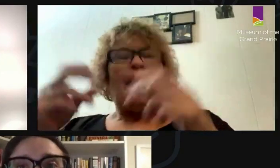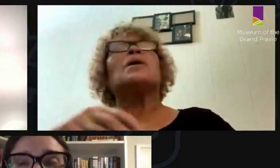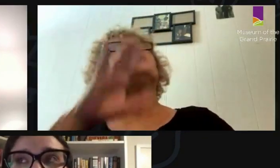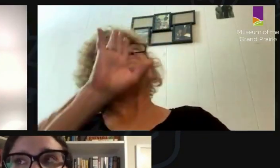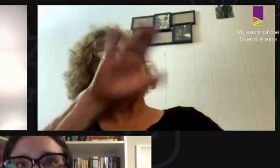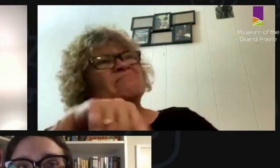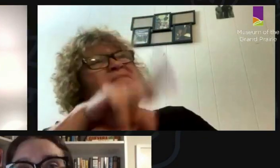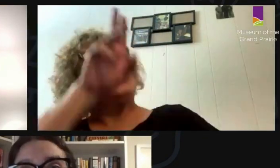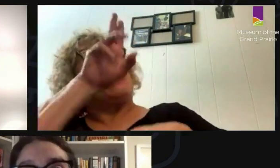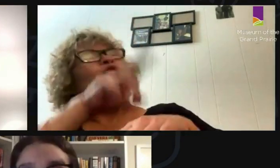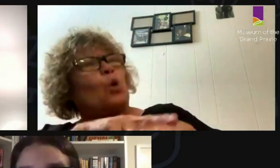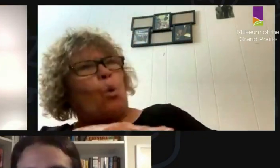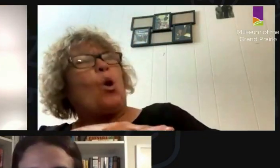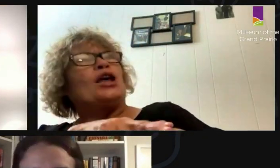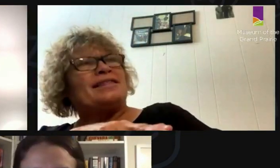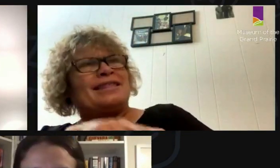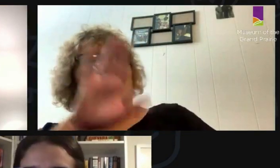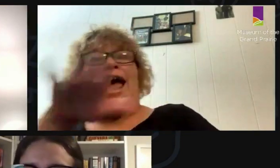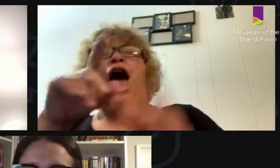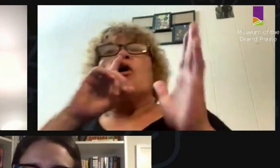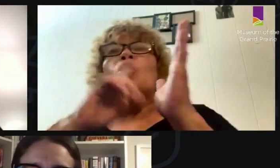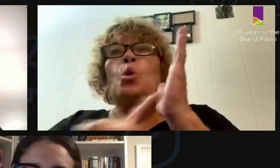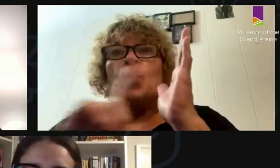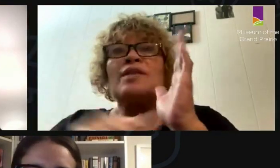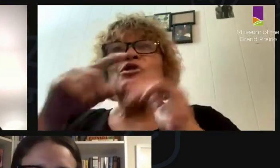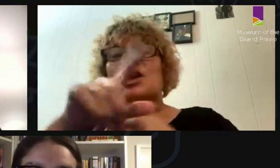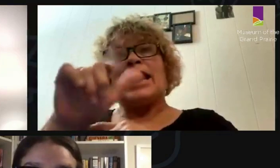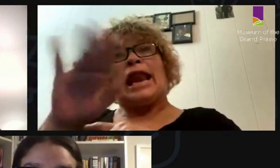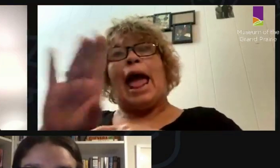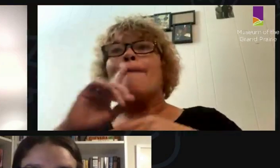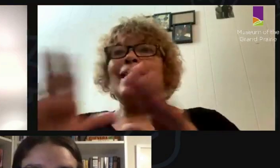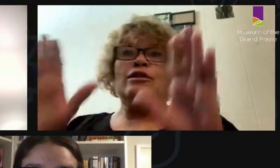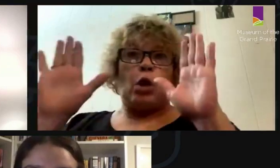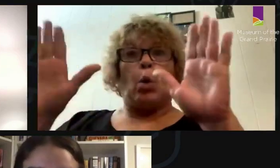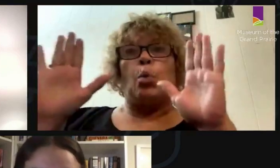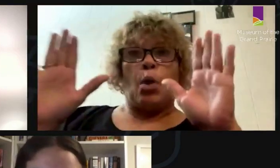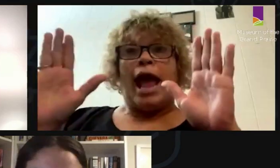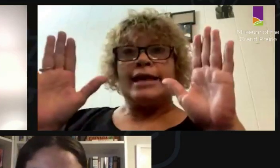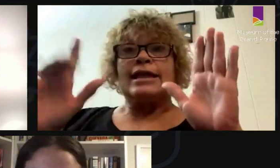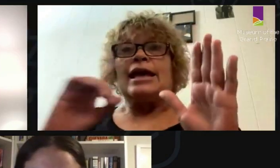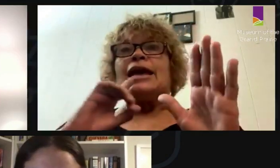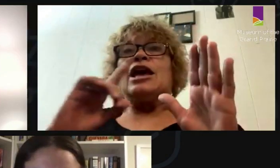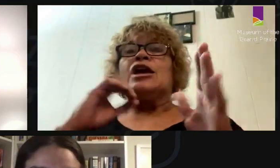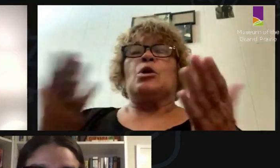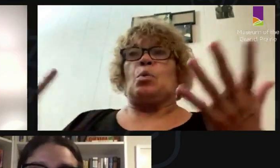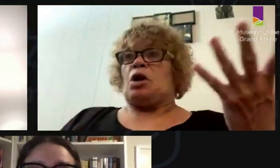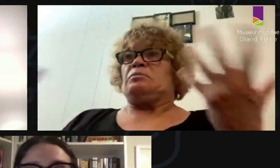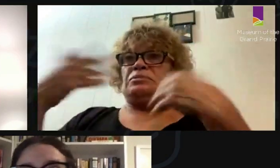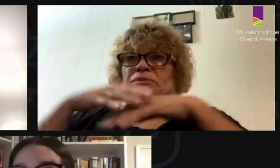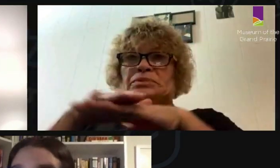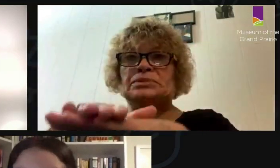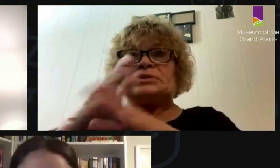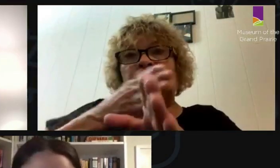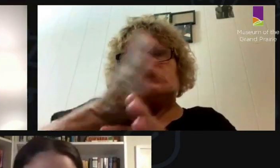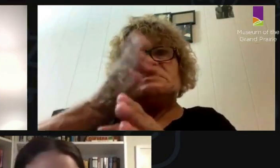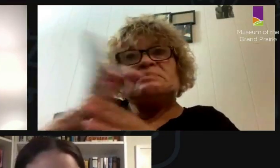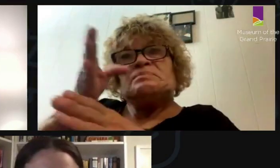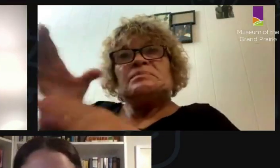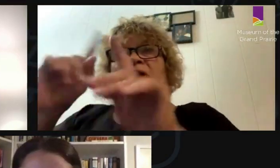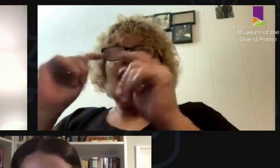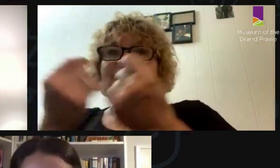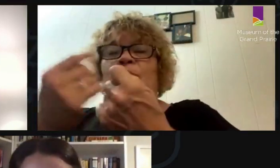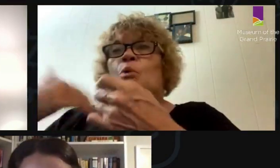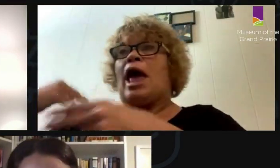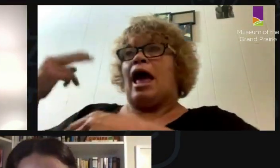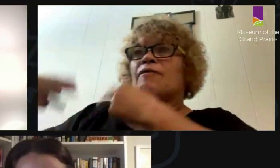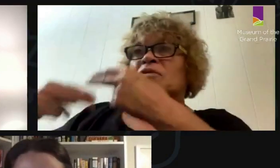yes. So the research with the lab it's great. So we are an interdisciplinary team. We have historians,